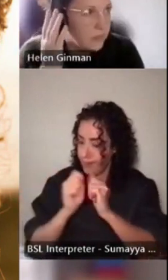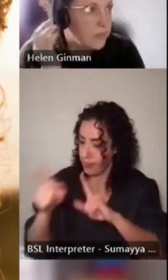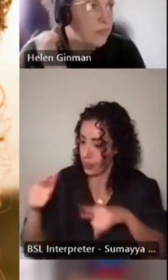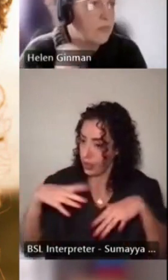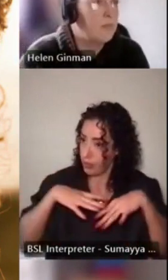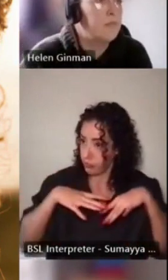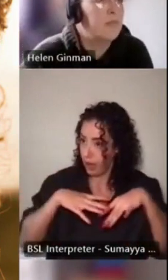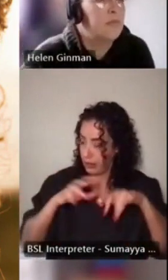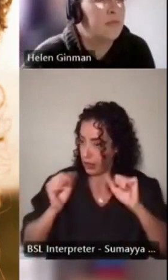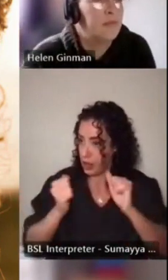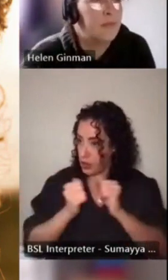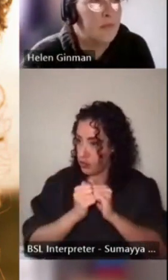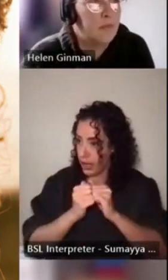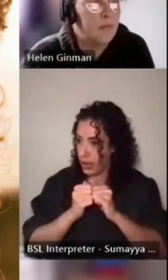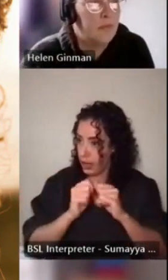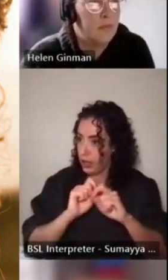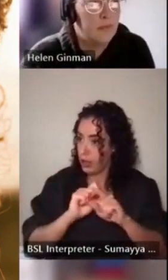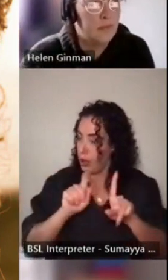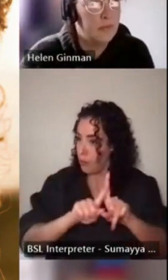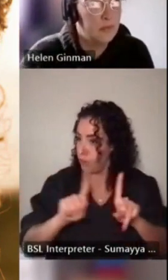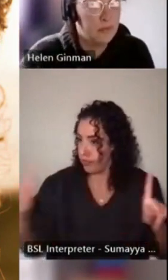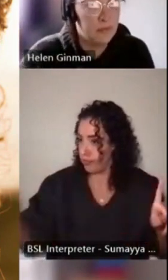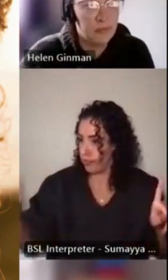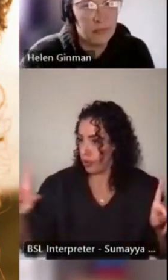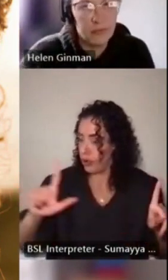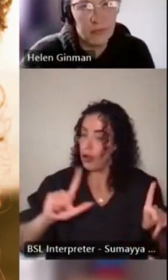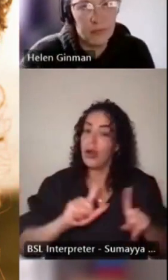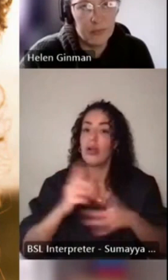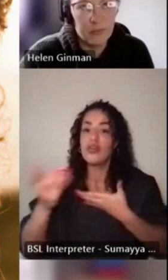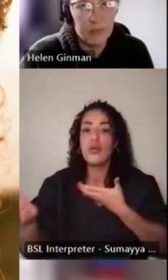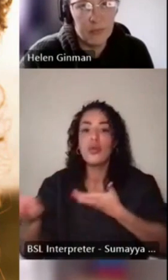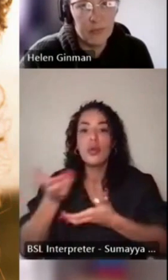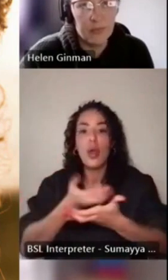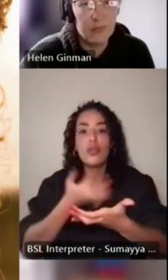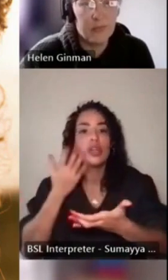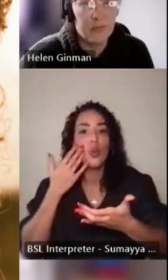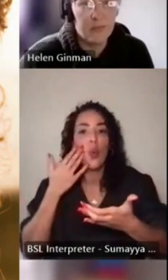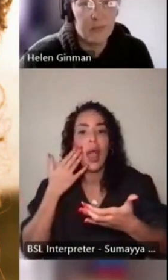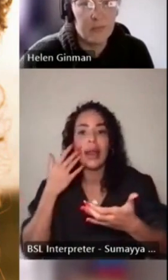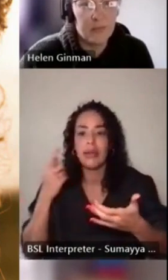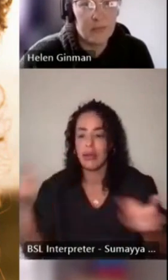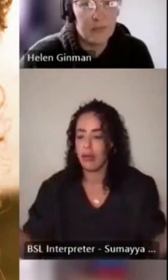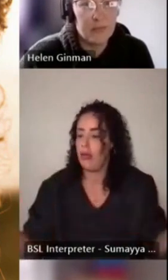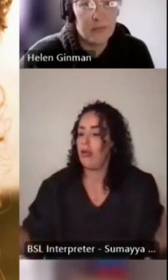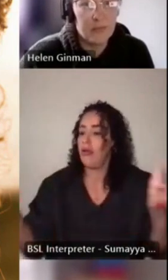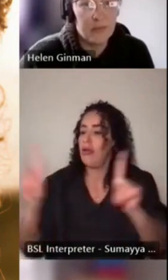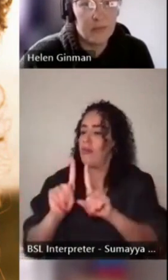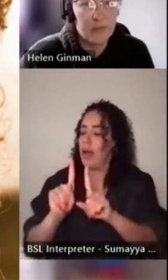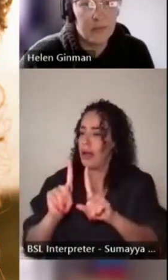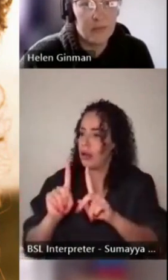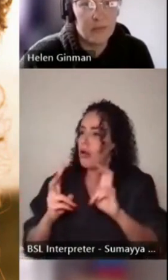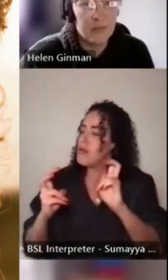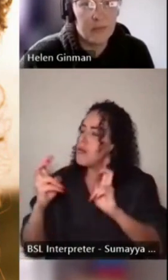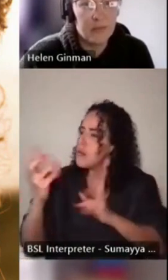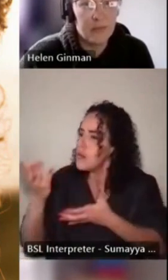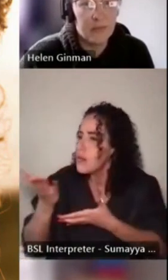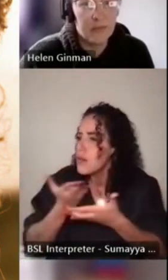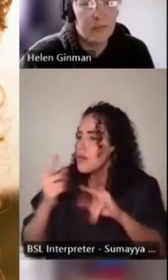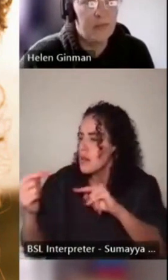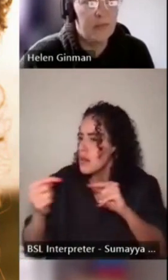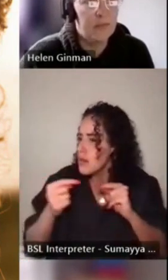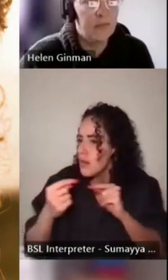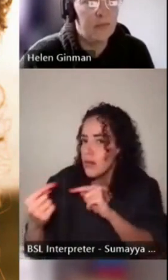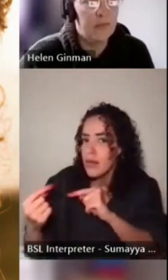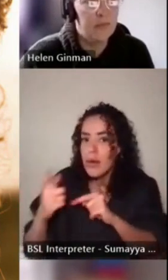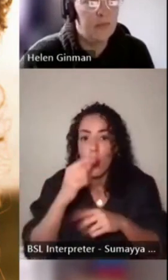and come back to the conflict, negotiating with each other, when are we going to come back to the conflict? Are we going to give it an hour? Are we going to